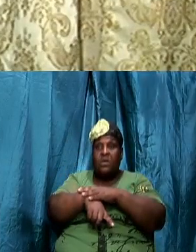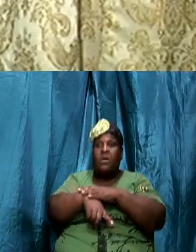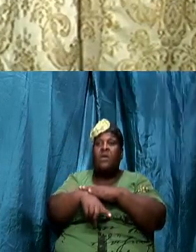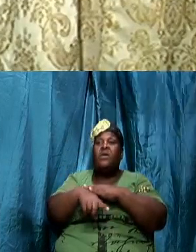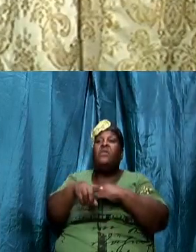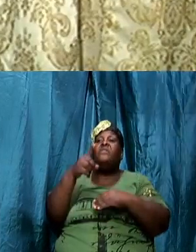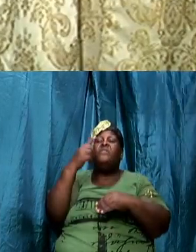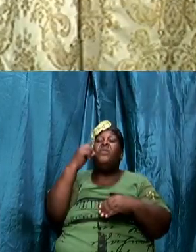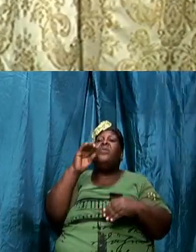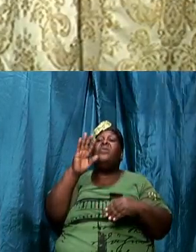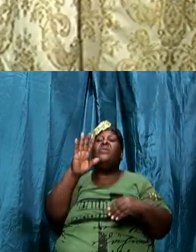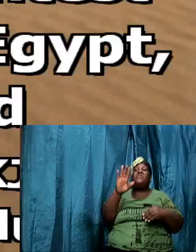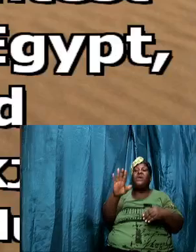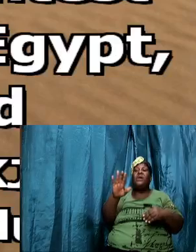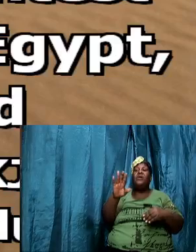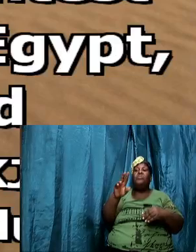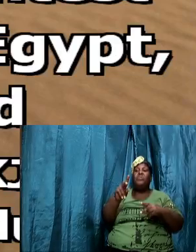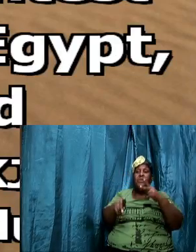get thee down,